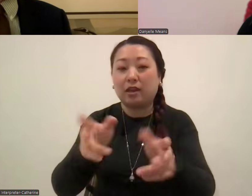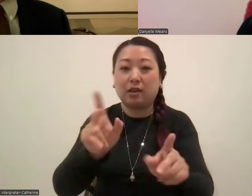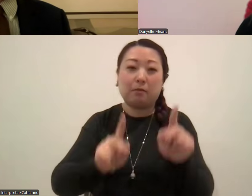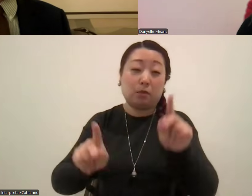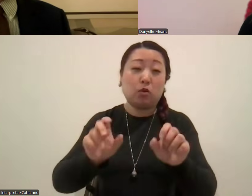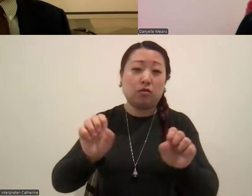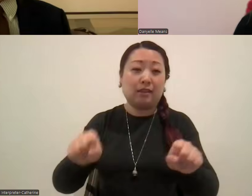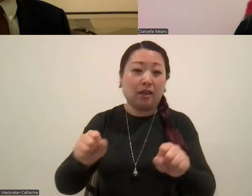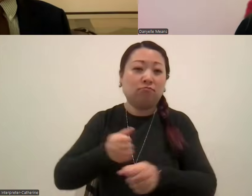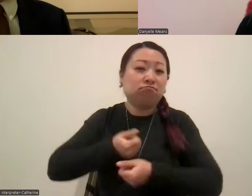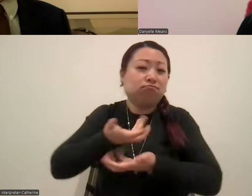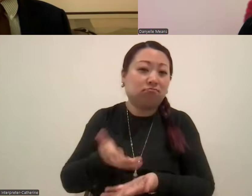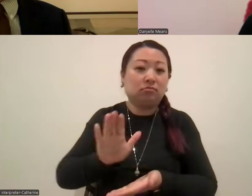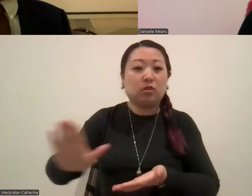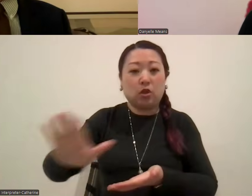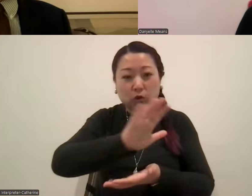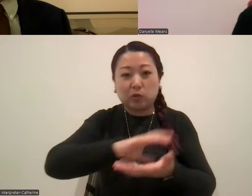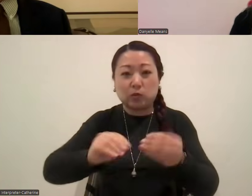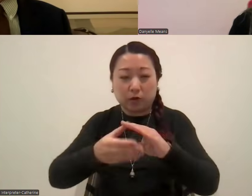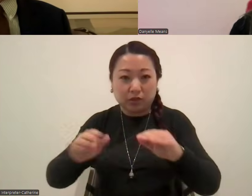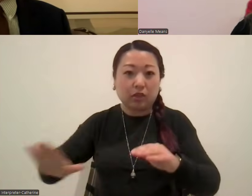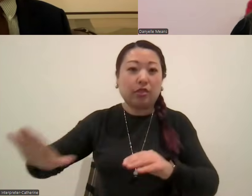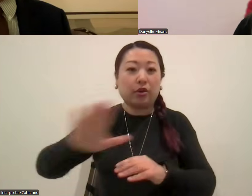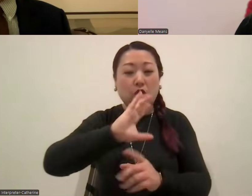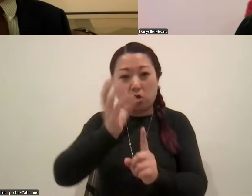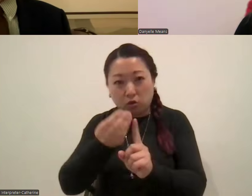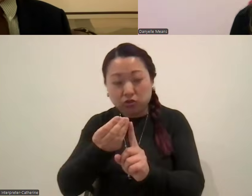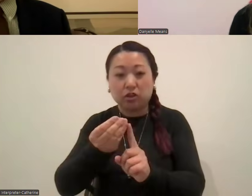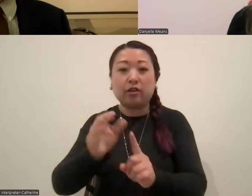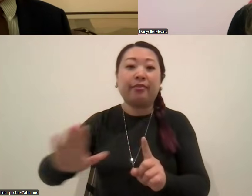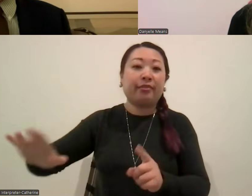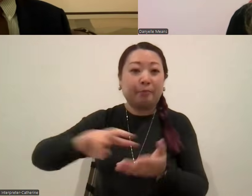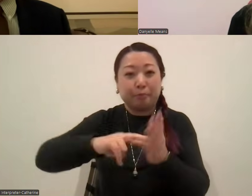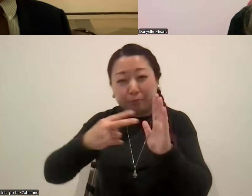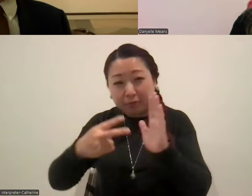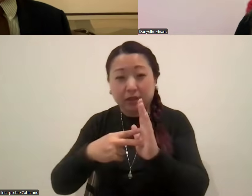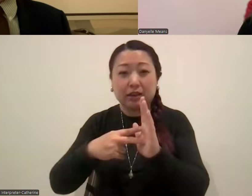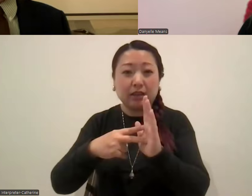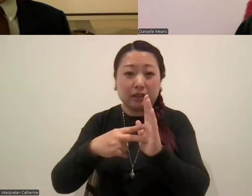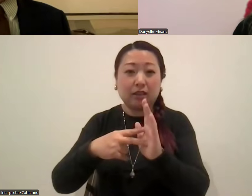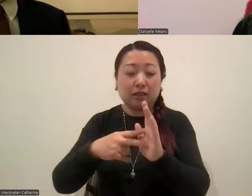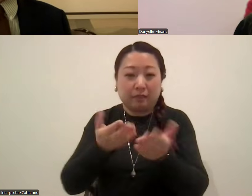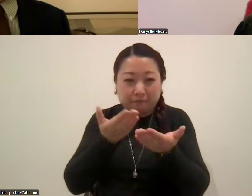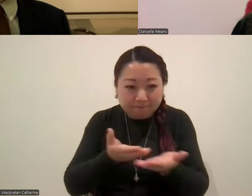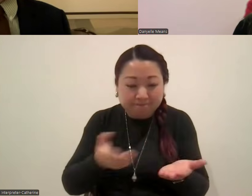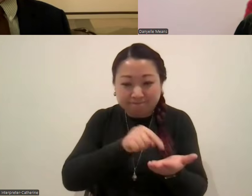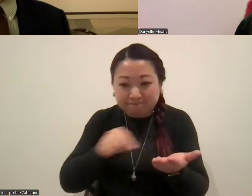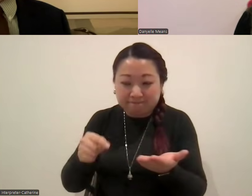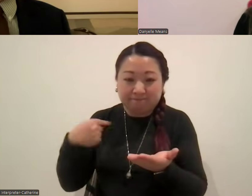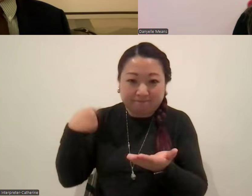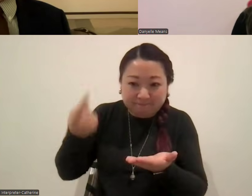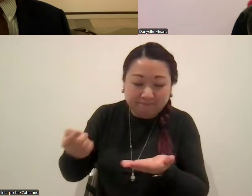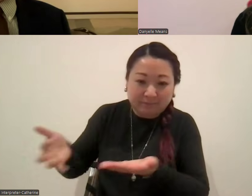their stories, their culture, the meaning on which these items have been collected.